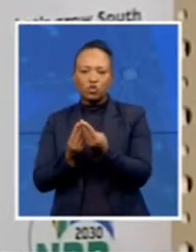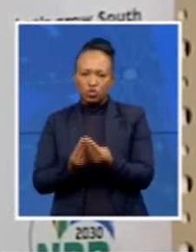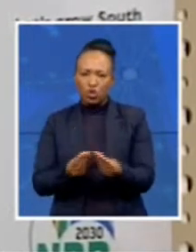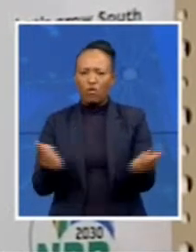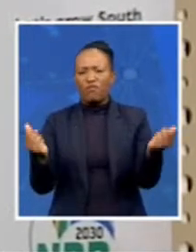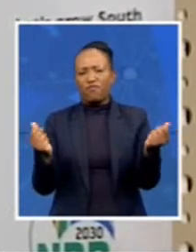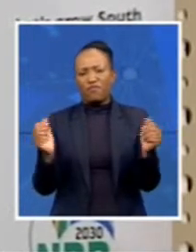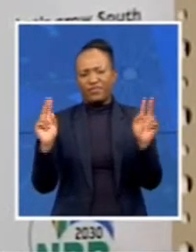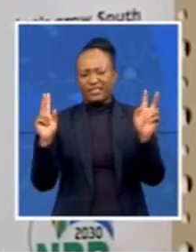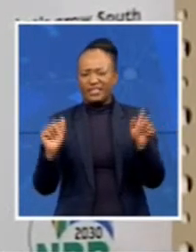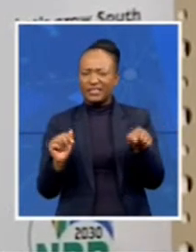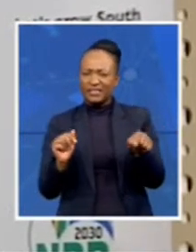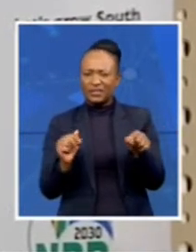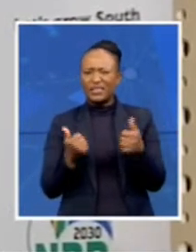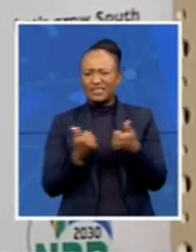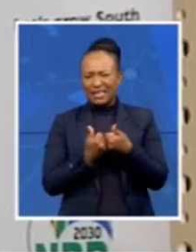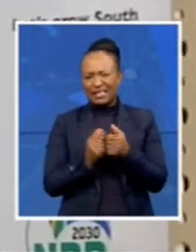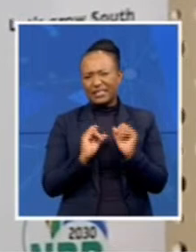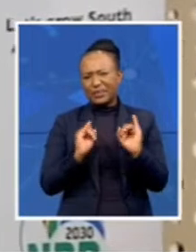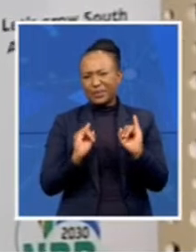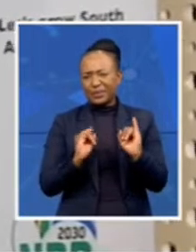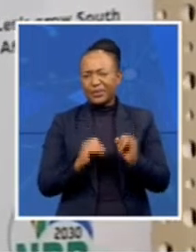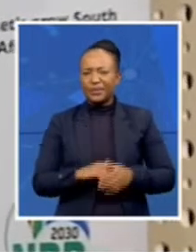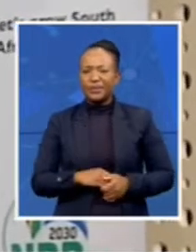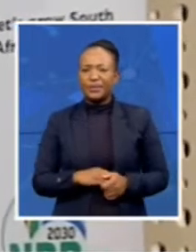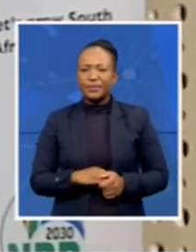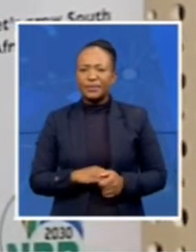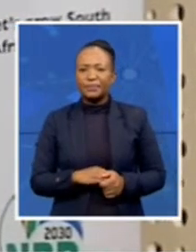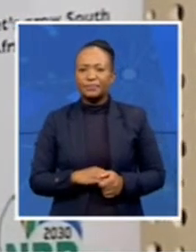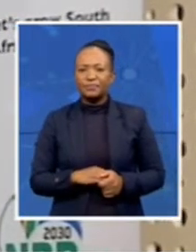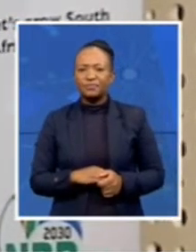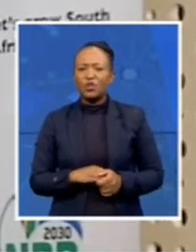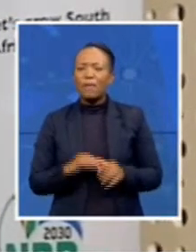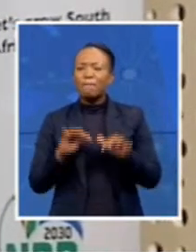country of polluters and pollution.